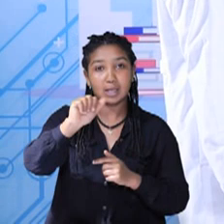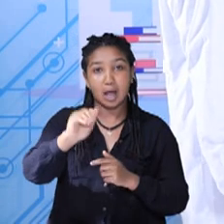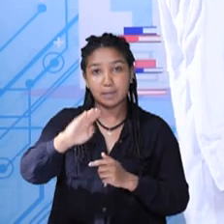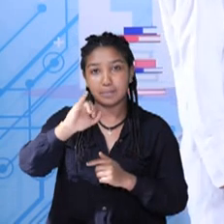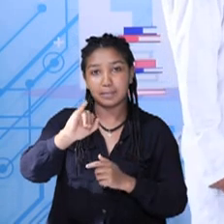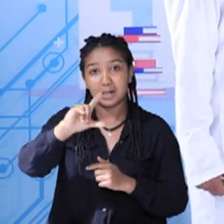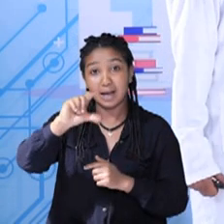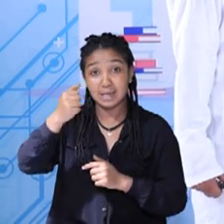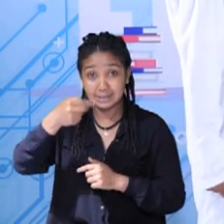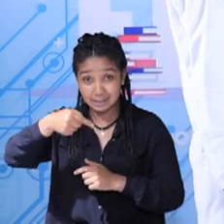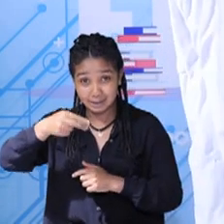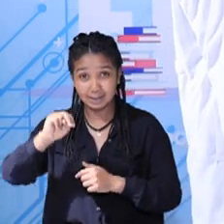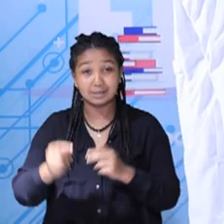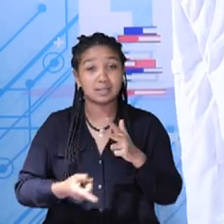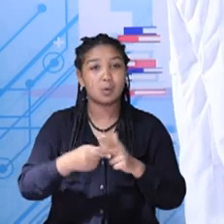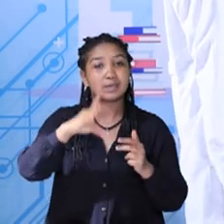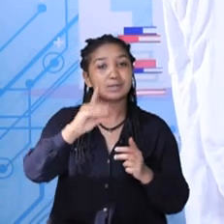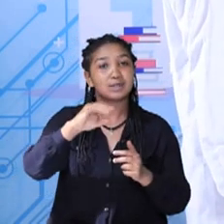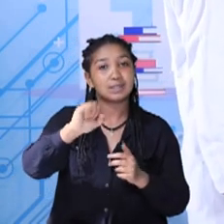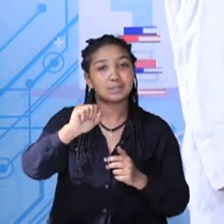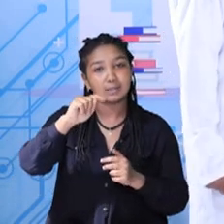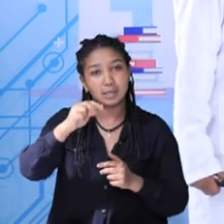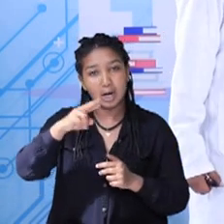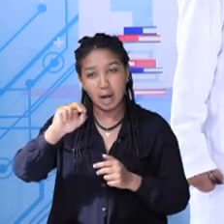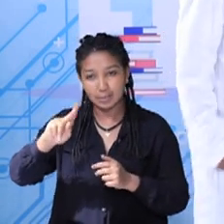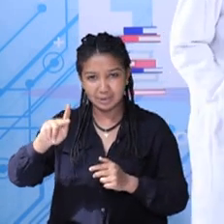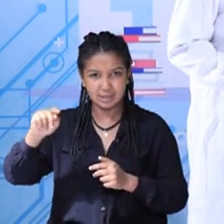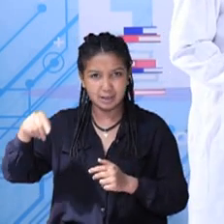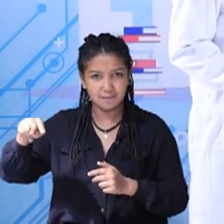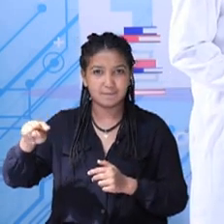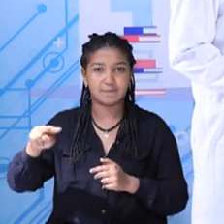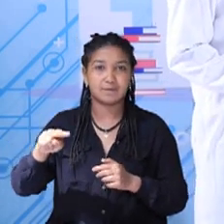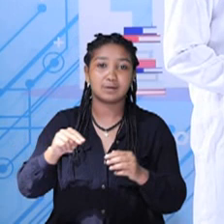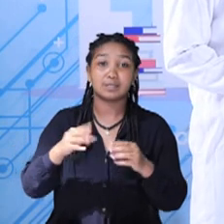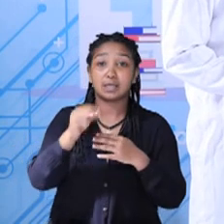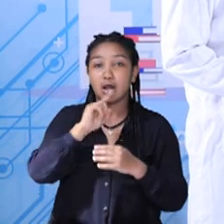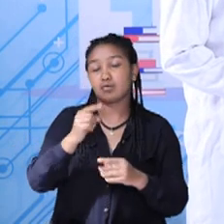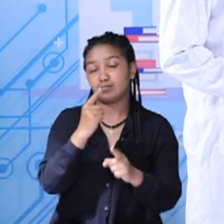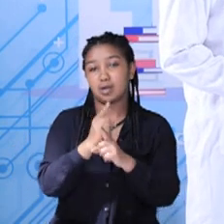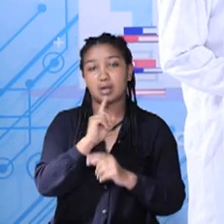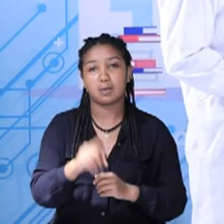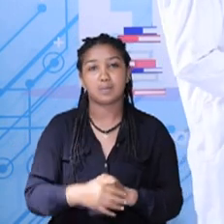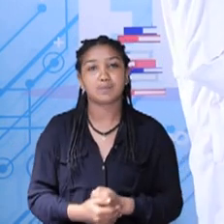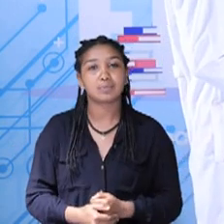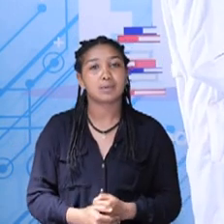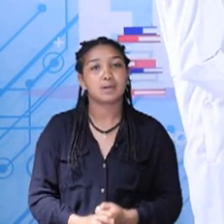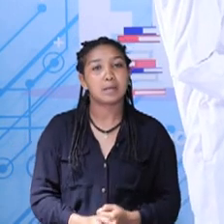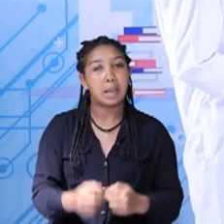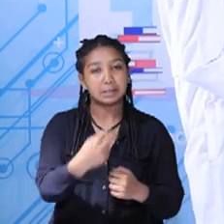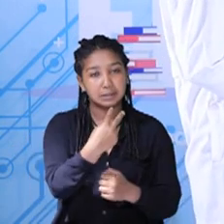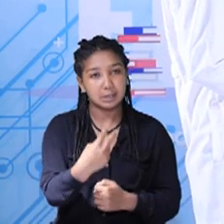is stabilizing selection, and the third one is disruptive selection, you are correct.